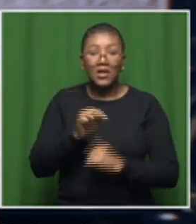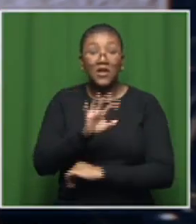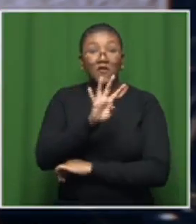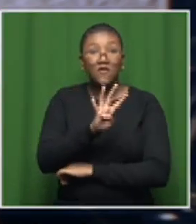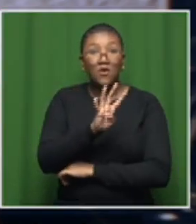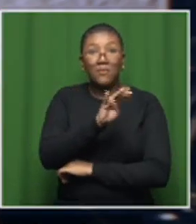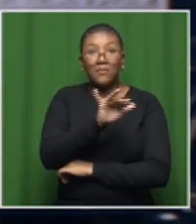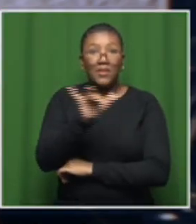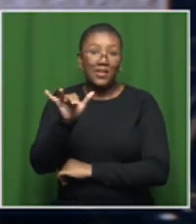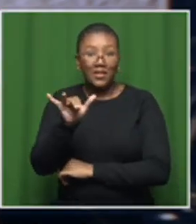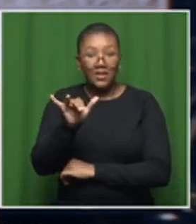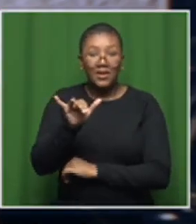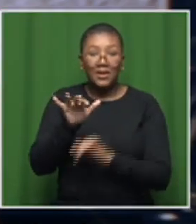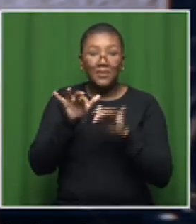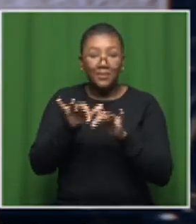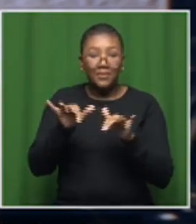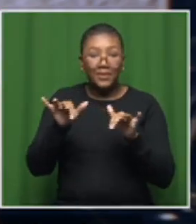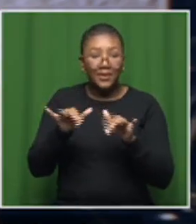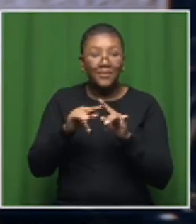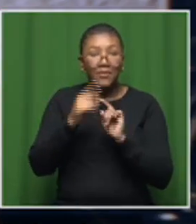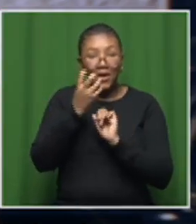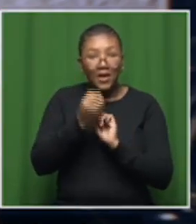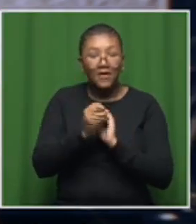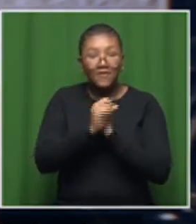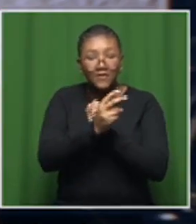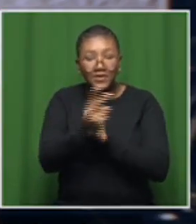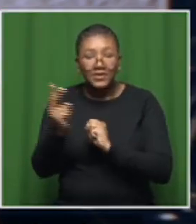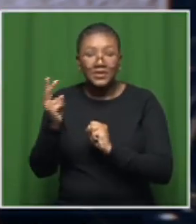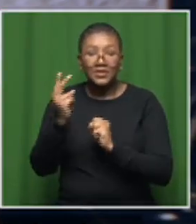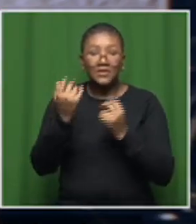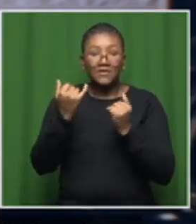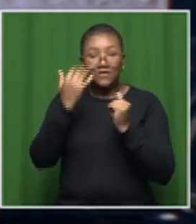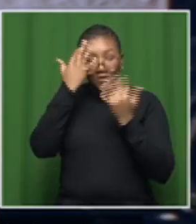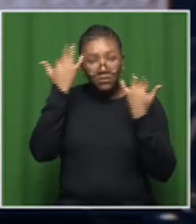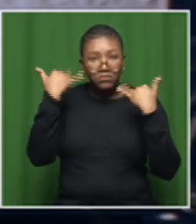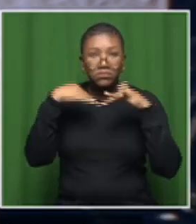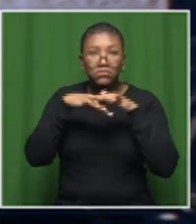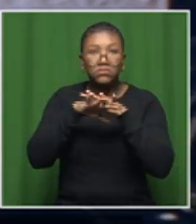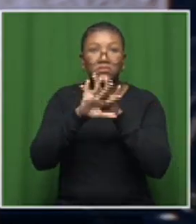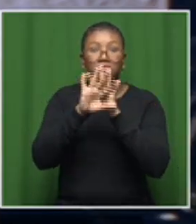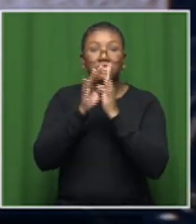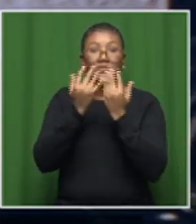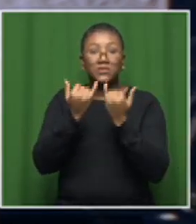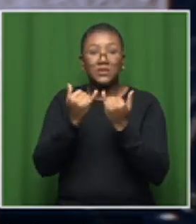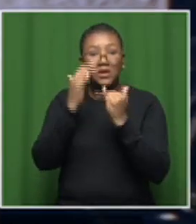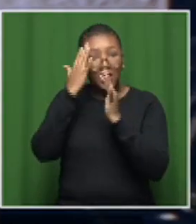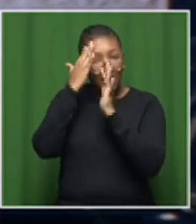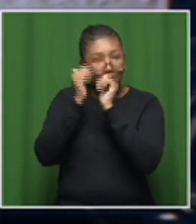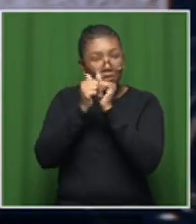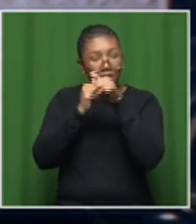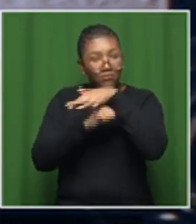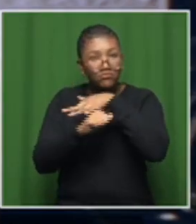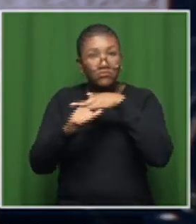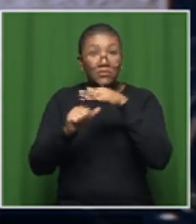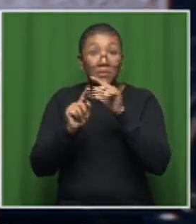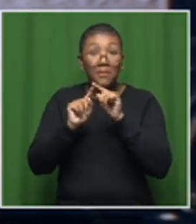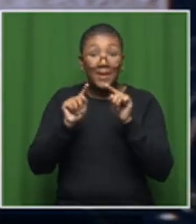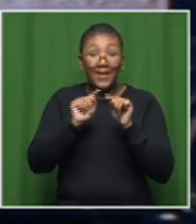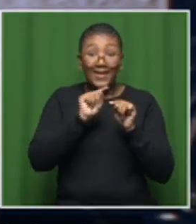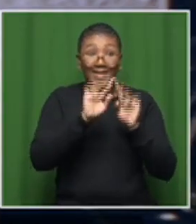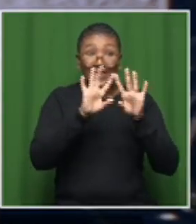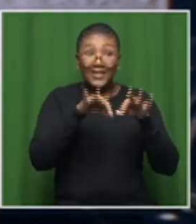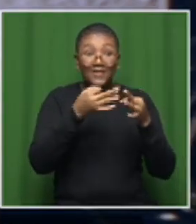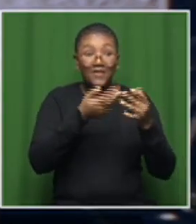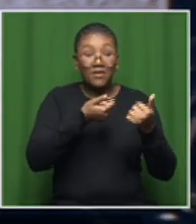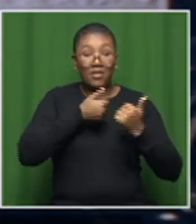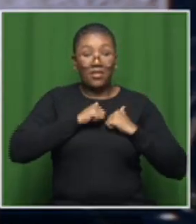today has about 4 million ancestors. So those mixtures all come together and make different kinds of brains. But those genetic makeups are